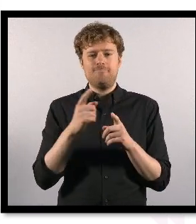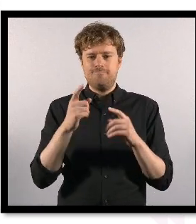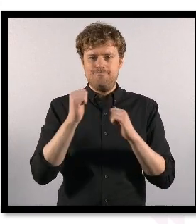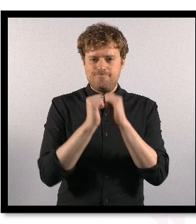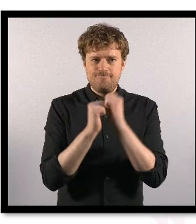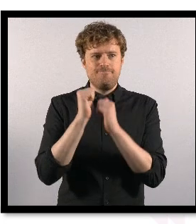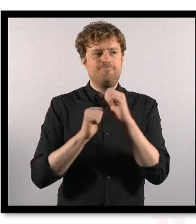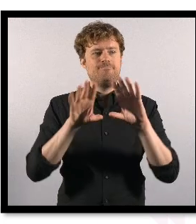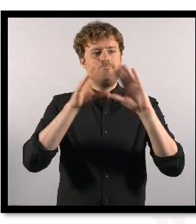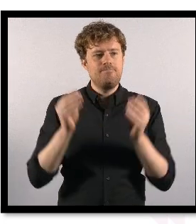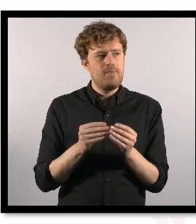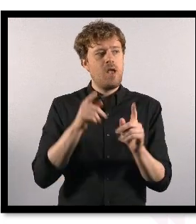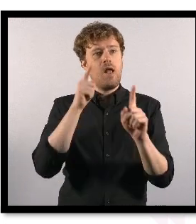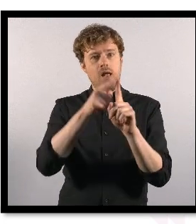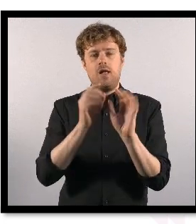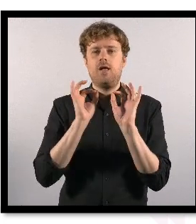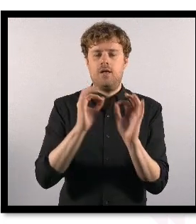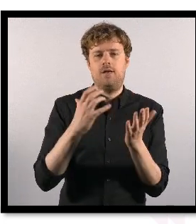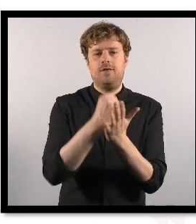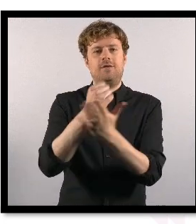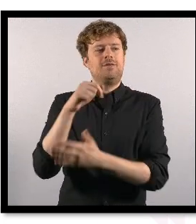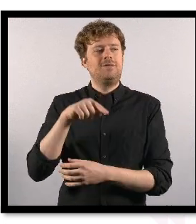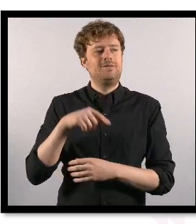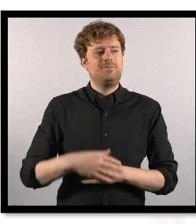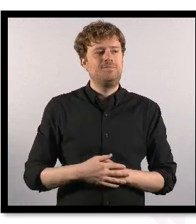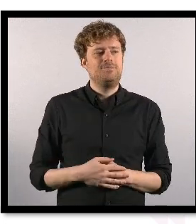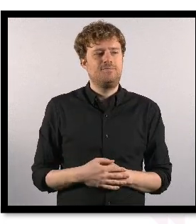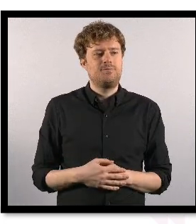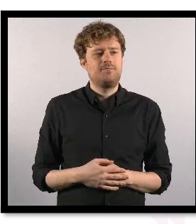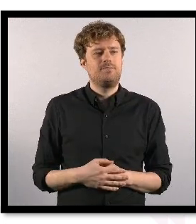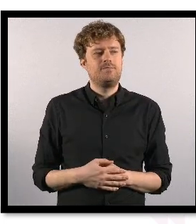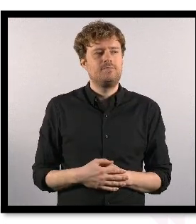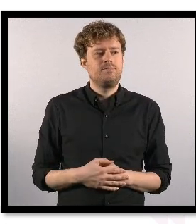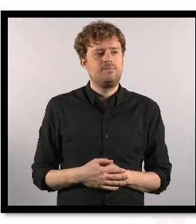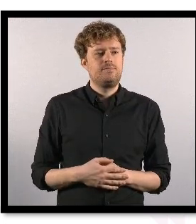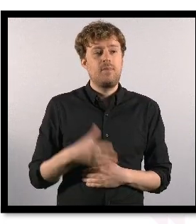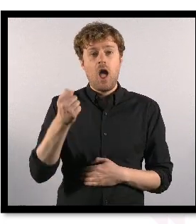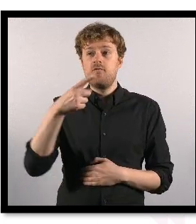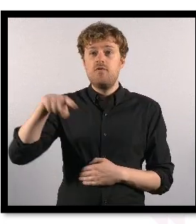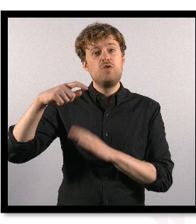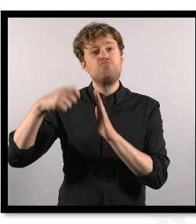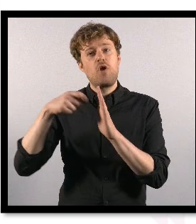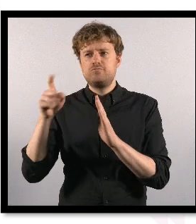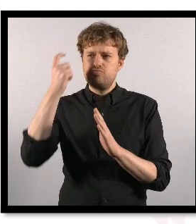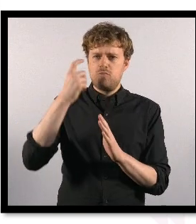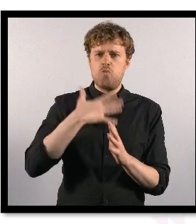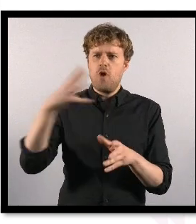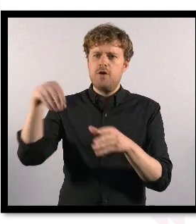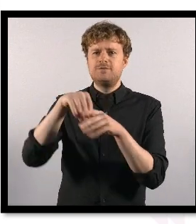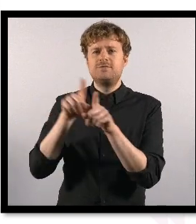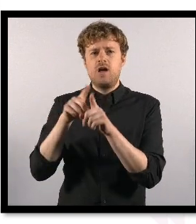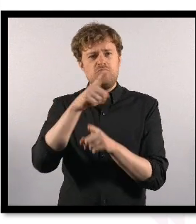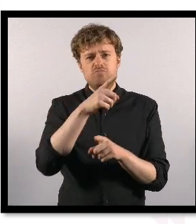like that CNCF development stages? Well, again, within the TUC, this is an area that we've been focusing quite a lot in the latest